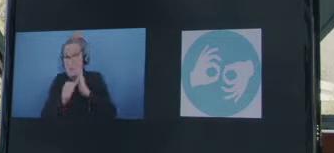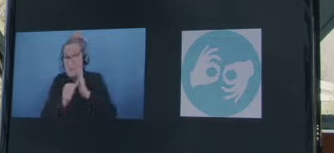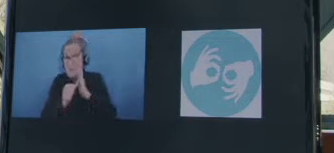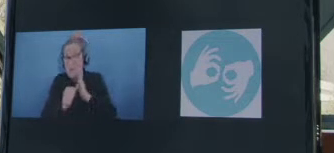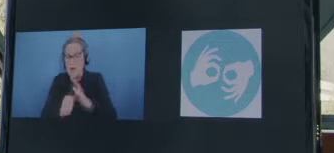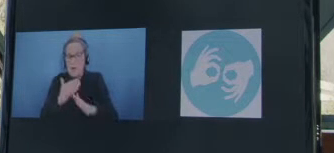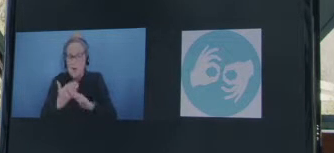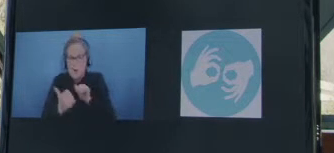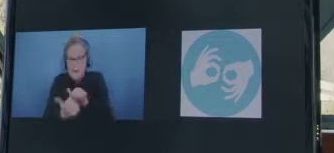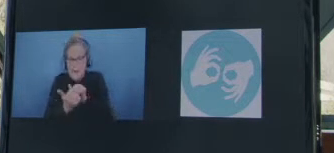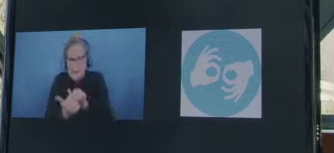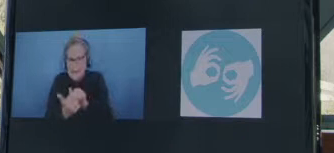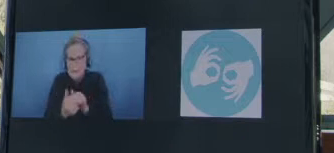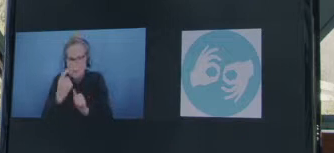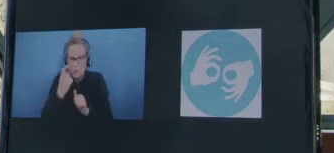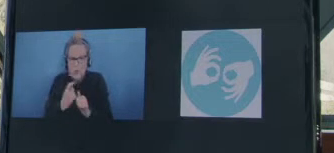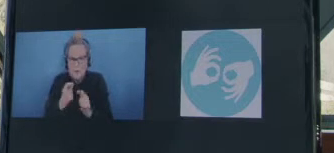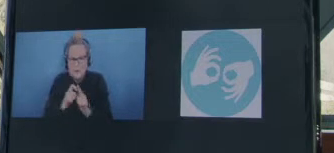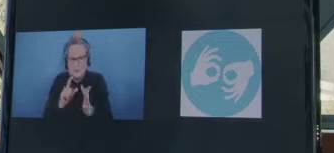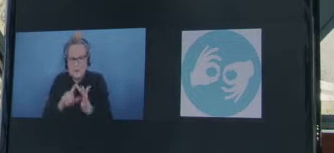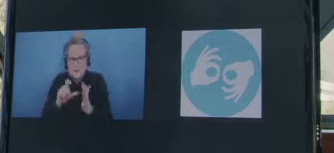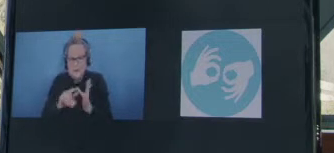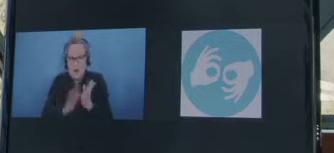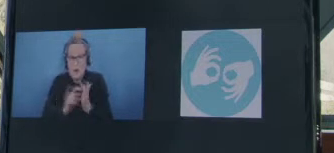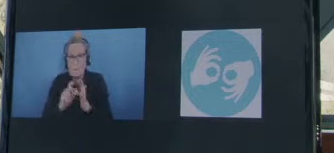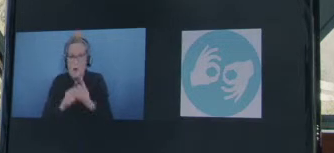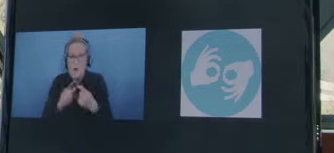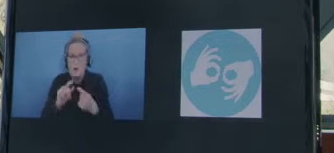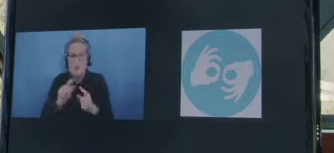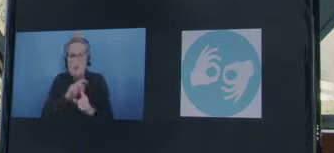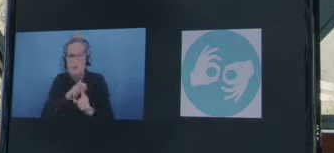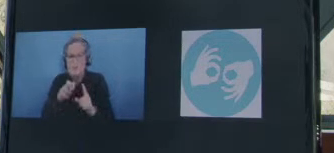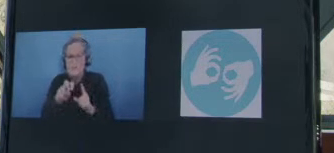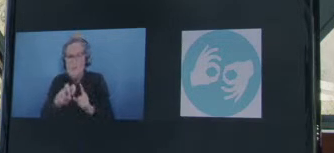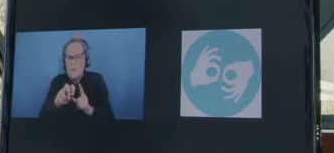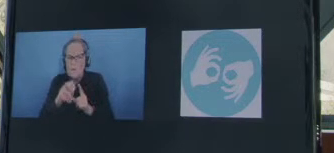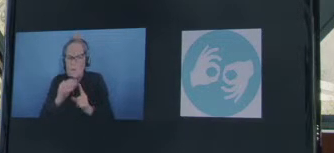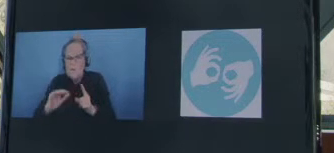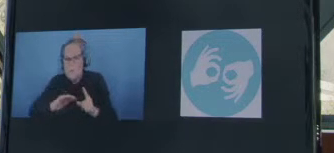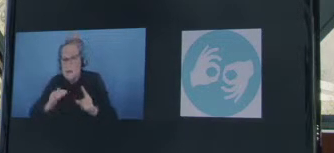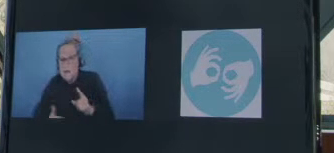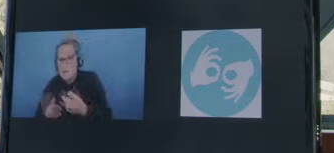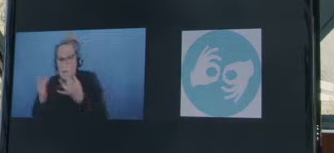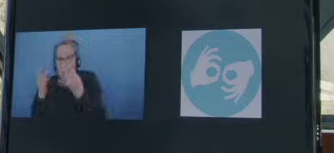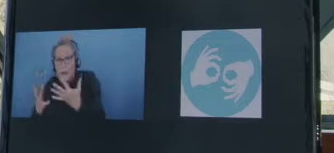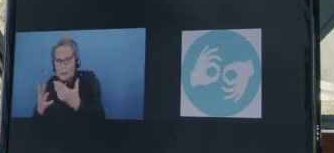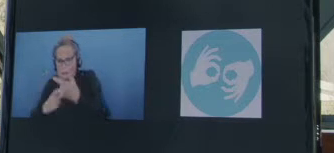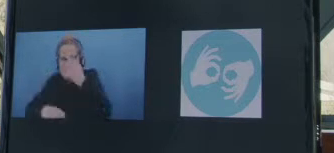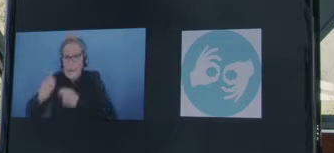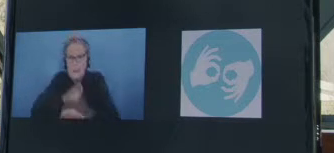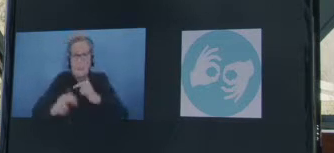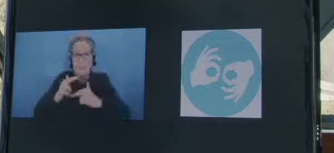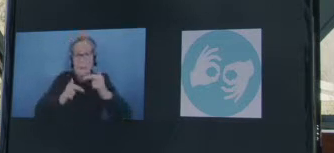of decompose or transform some of these agricultural waste into building materials has